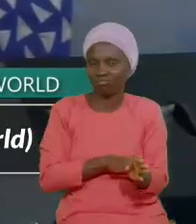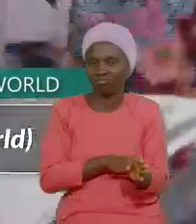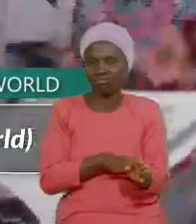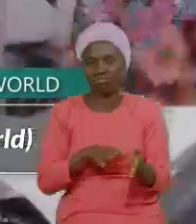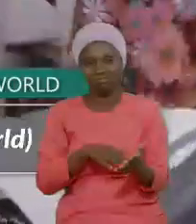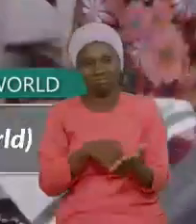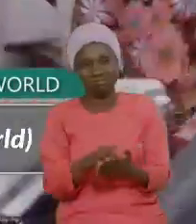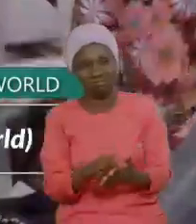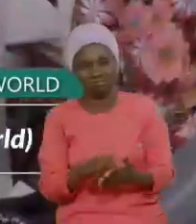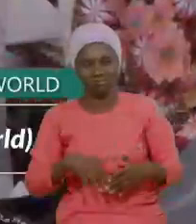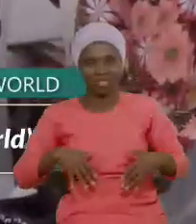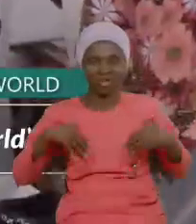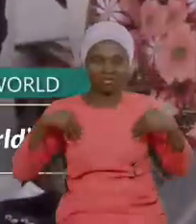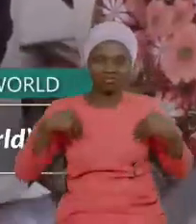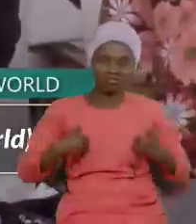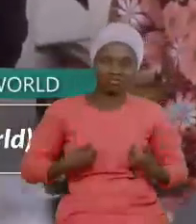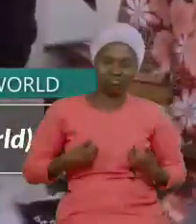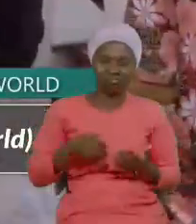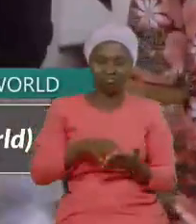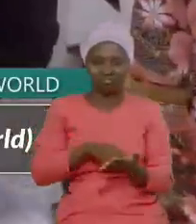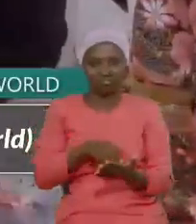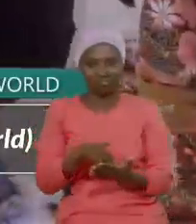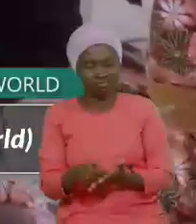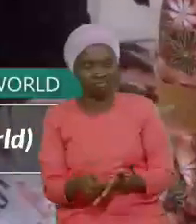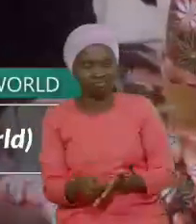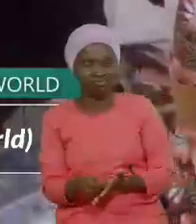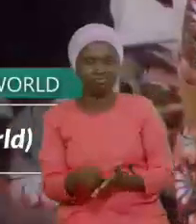tired, weak,